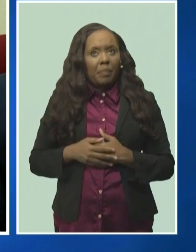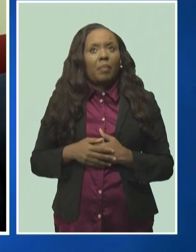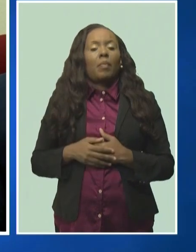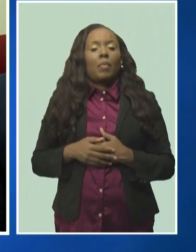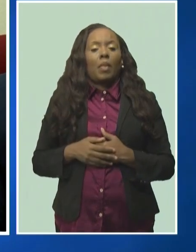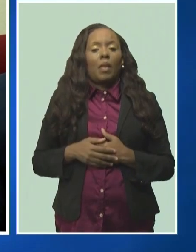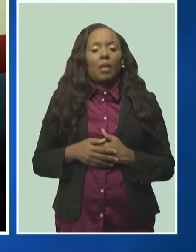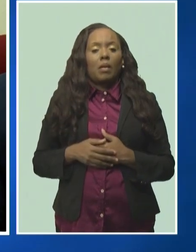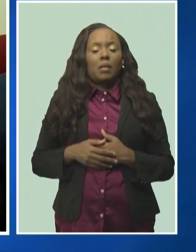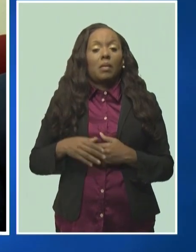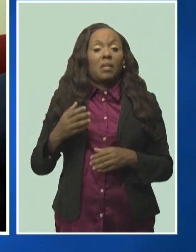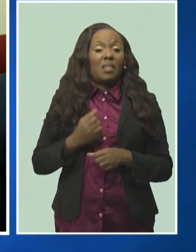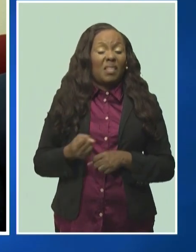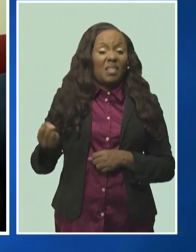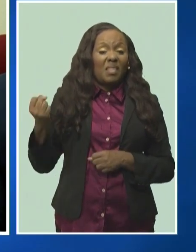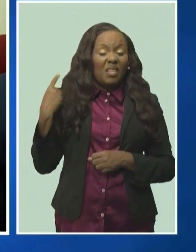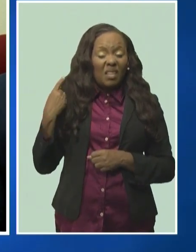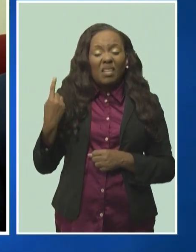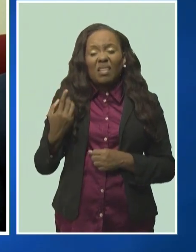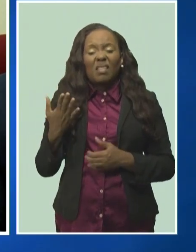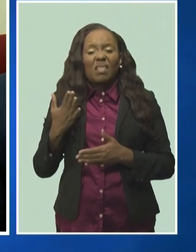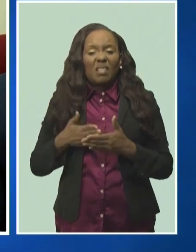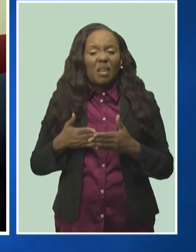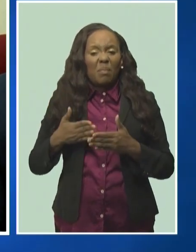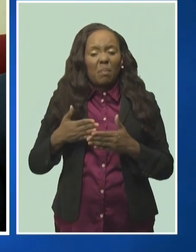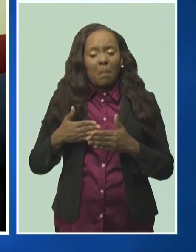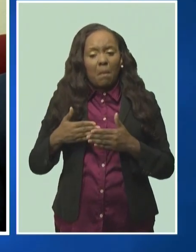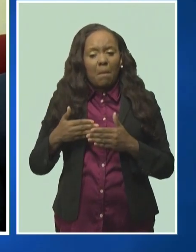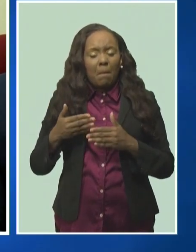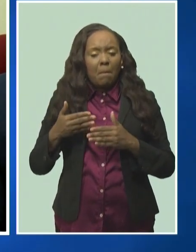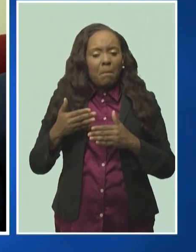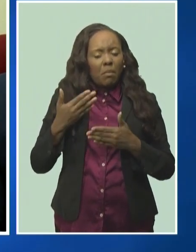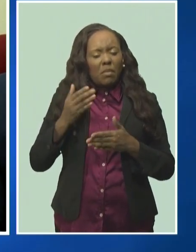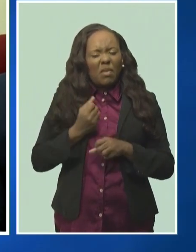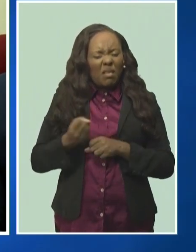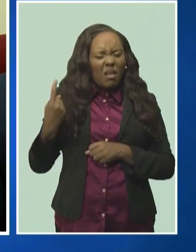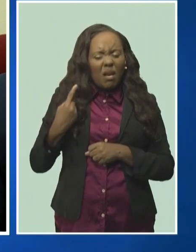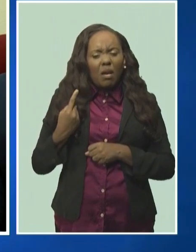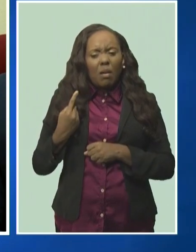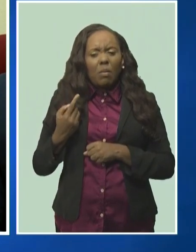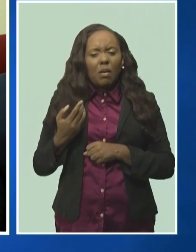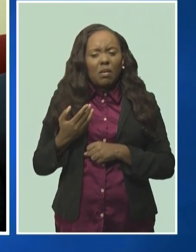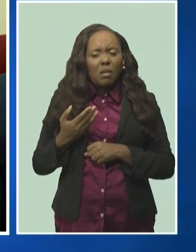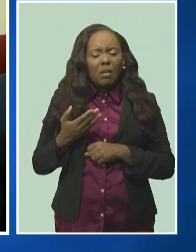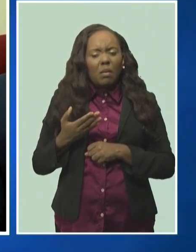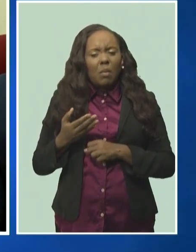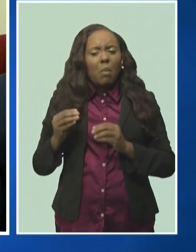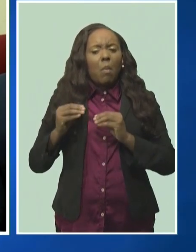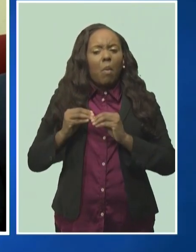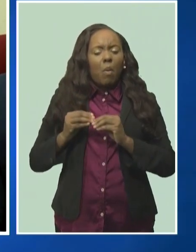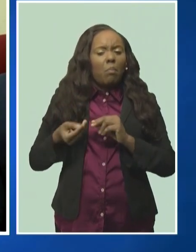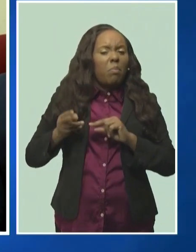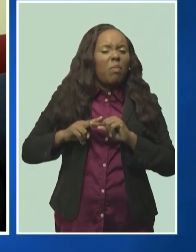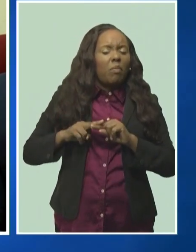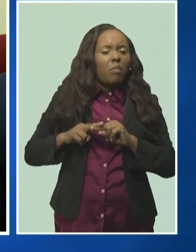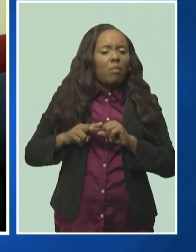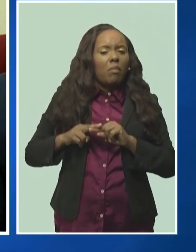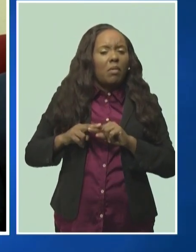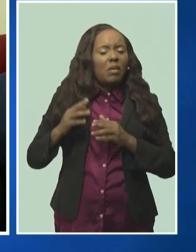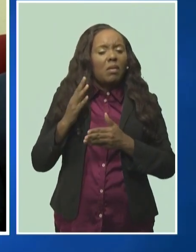some months last year, slightly behind in some months, but we're looking at, we believe, it's going to be an overall similar performance for this winter. We're expecting a strong